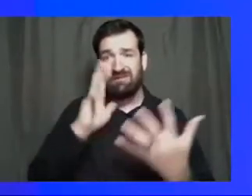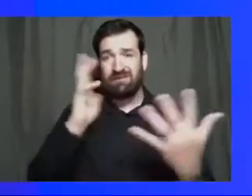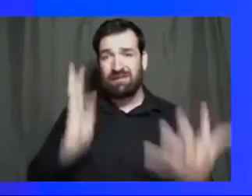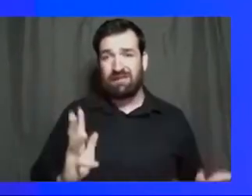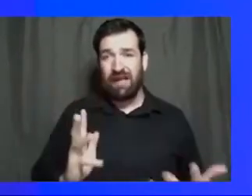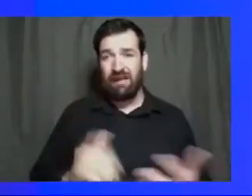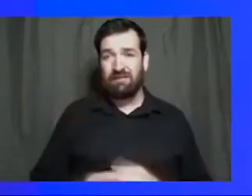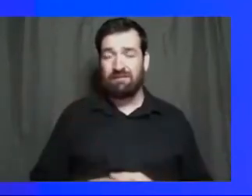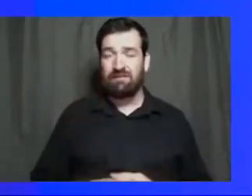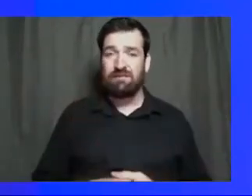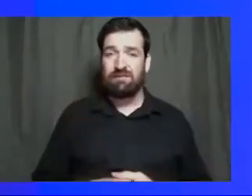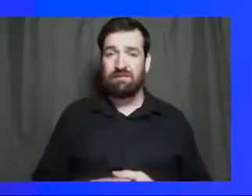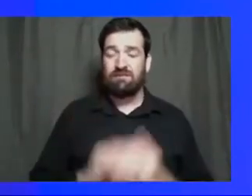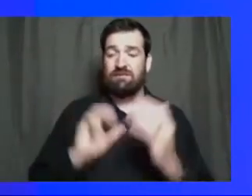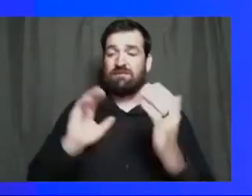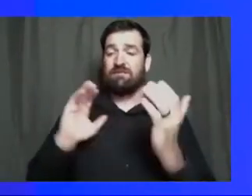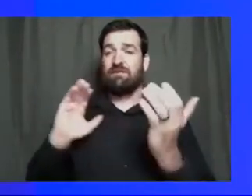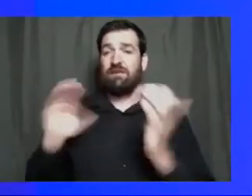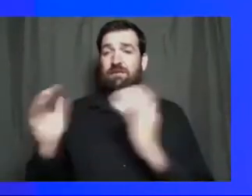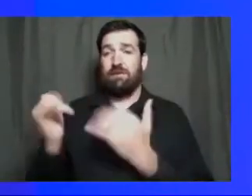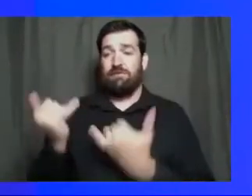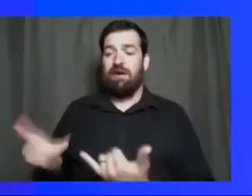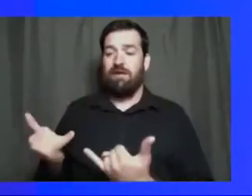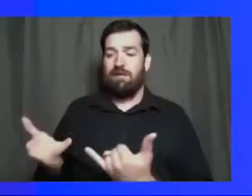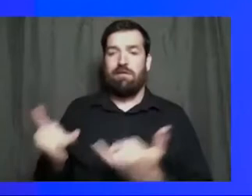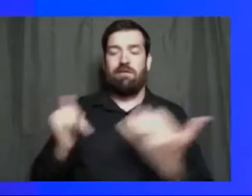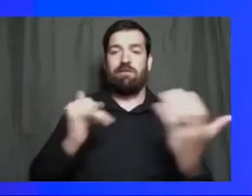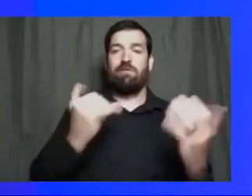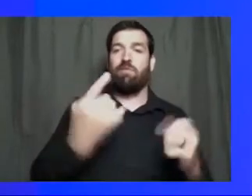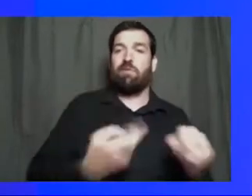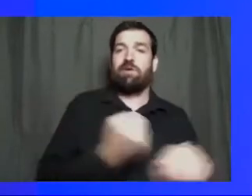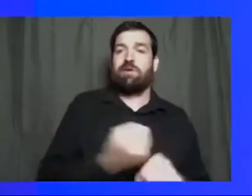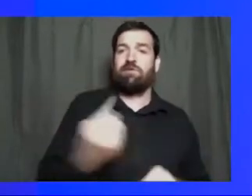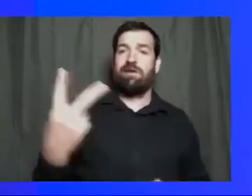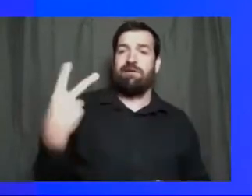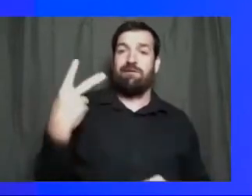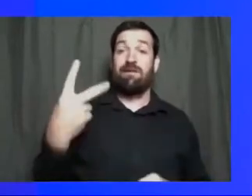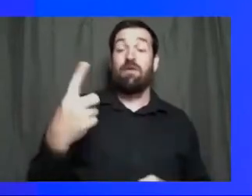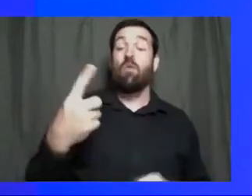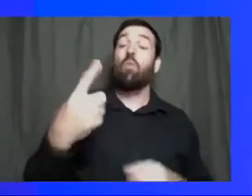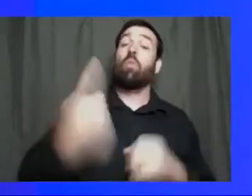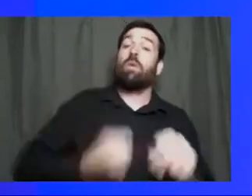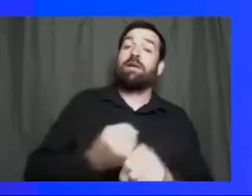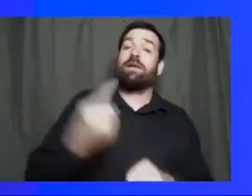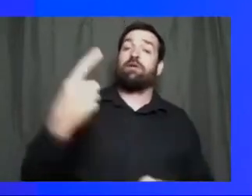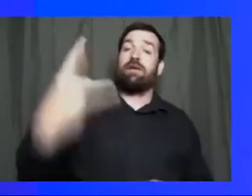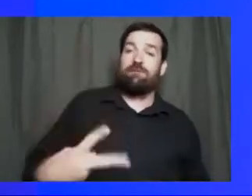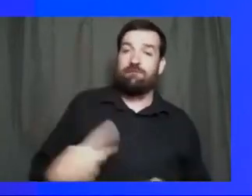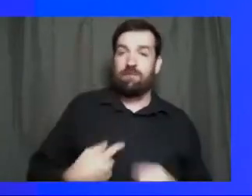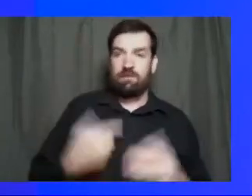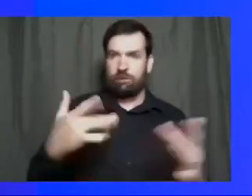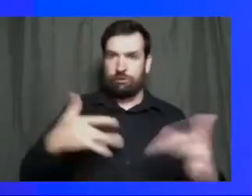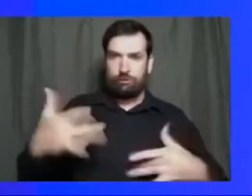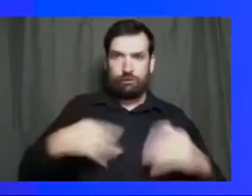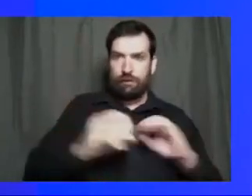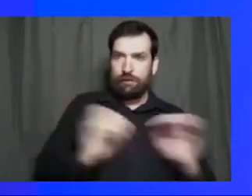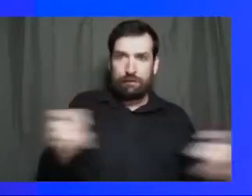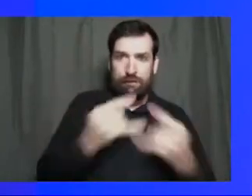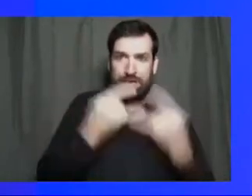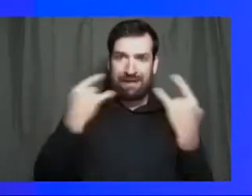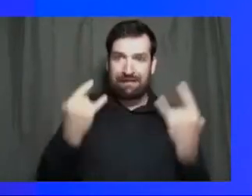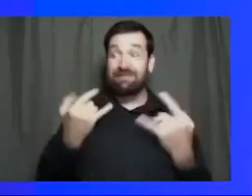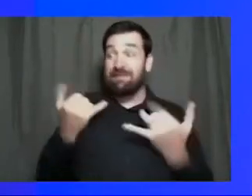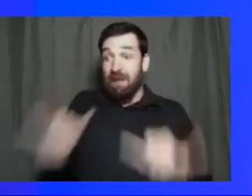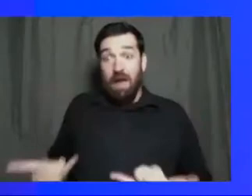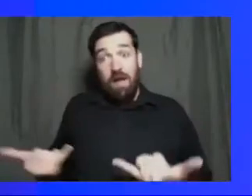compare with today versus that a year and a half ago, we've gone from where we were worried about not having masks to now we have a vaccine that a significant